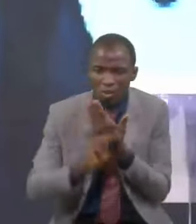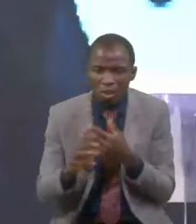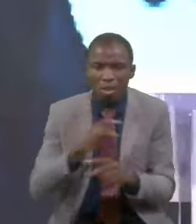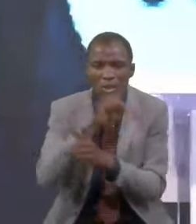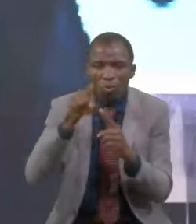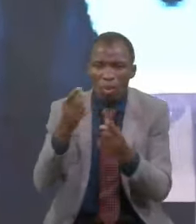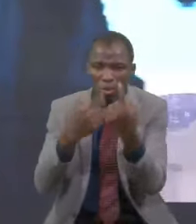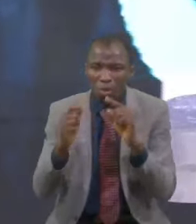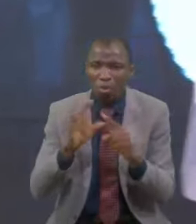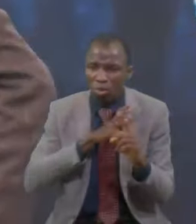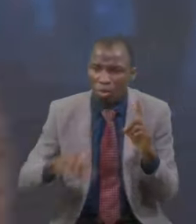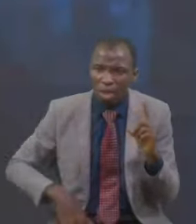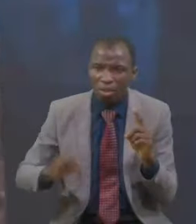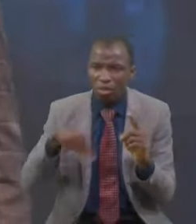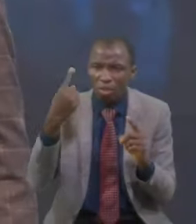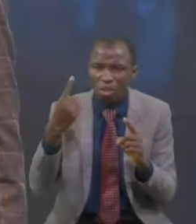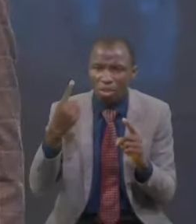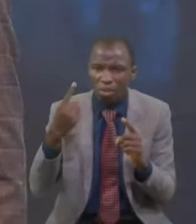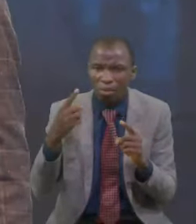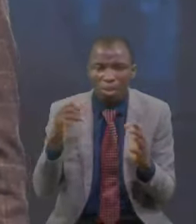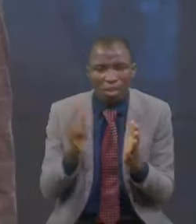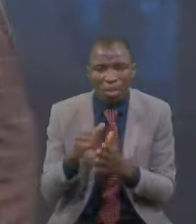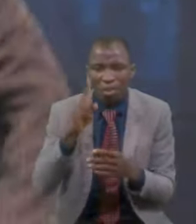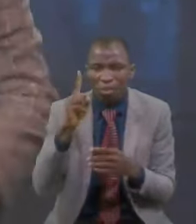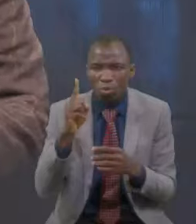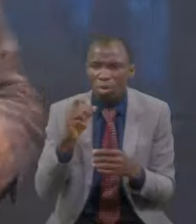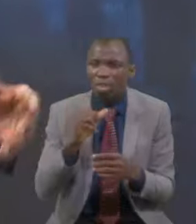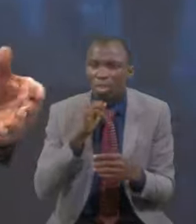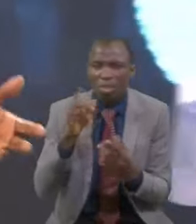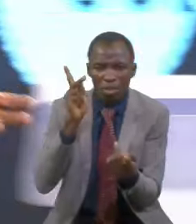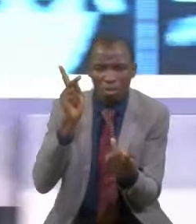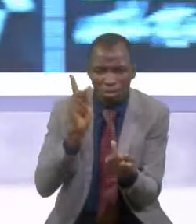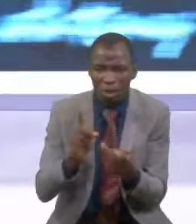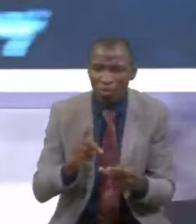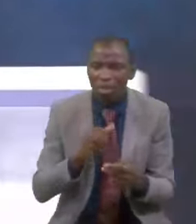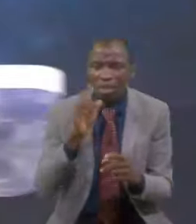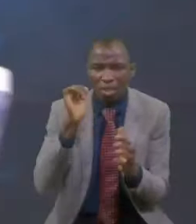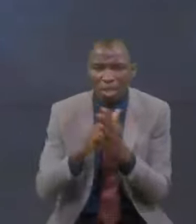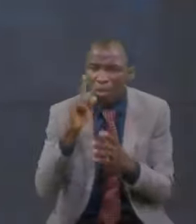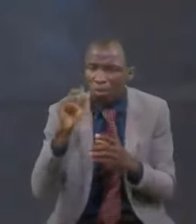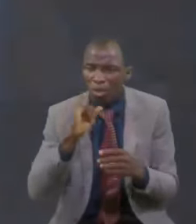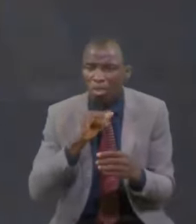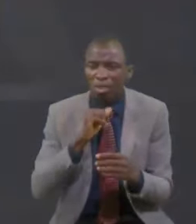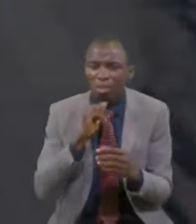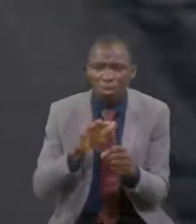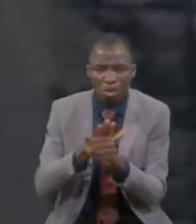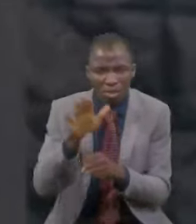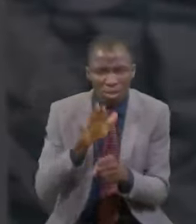and he says, that one is imperfect, that one is insufficient, and then he takes